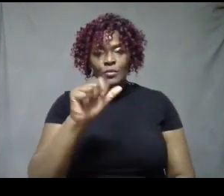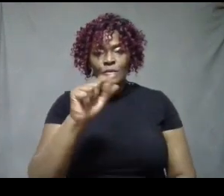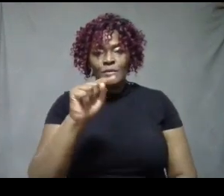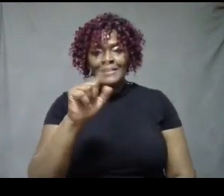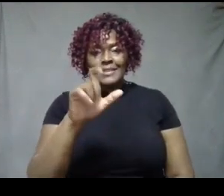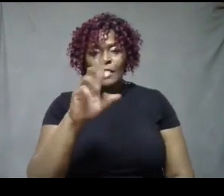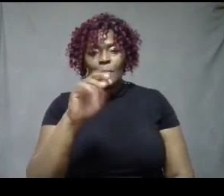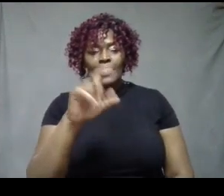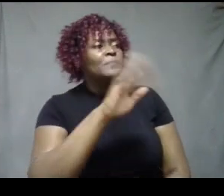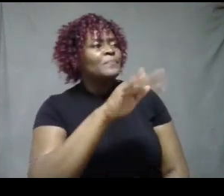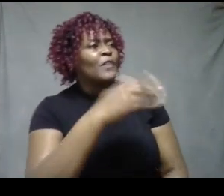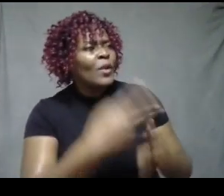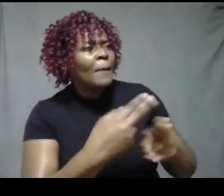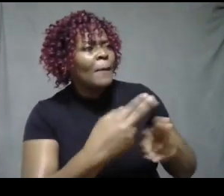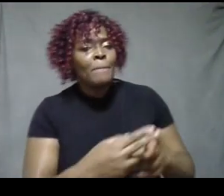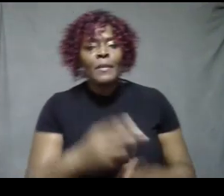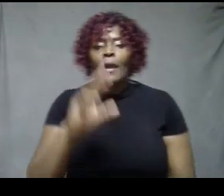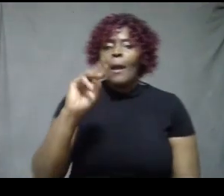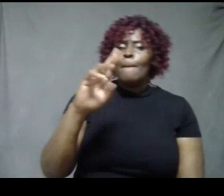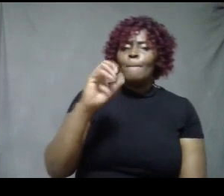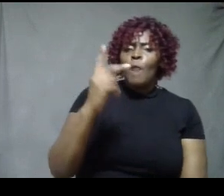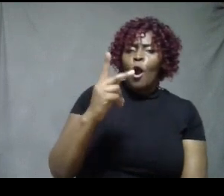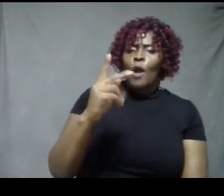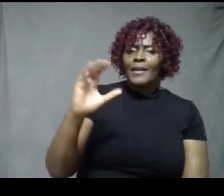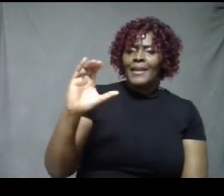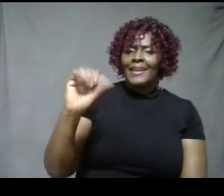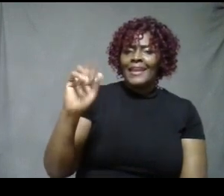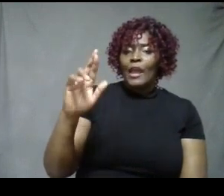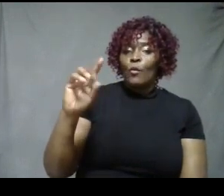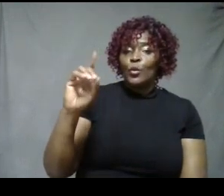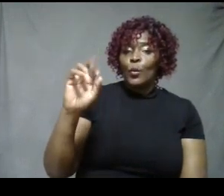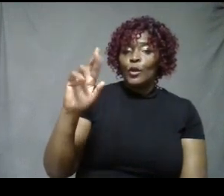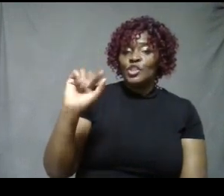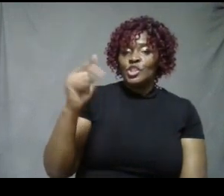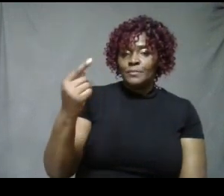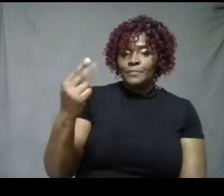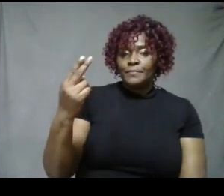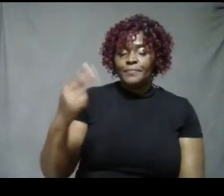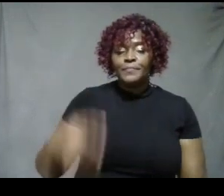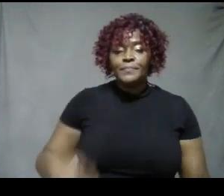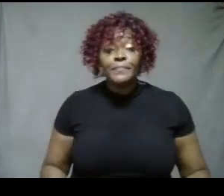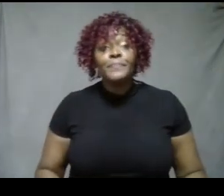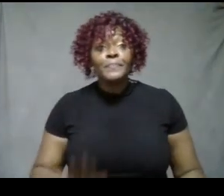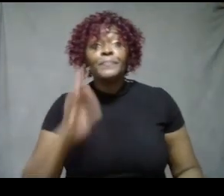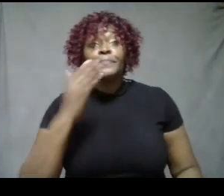record? Mark Kara George. All right, thank you. I see another speaker.